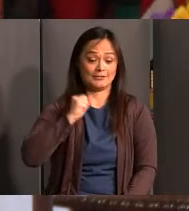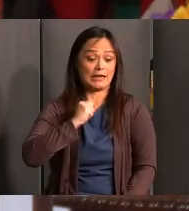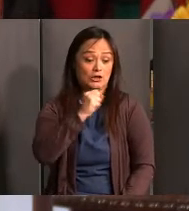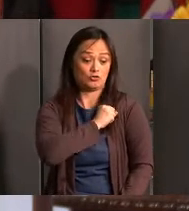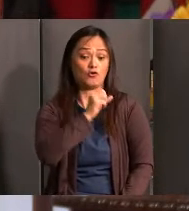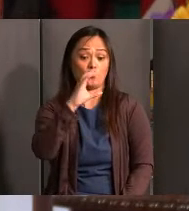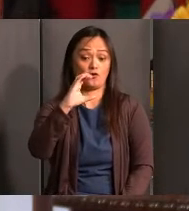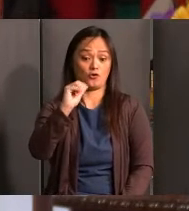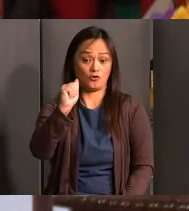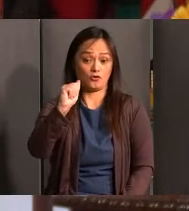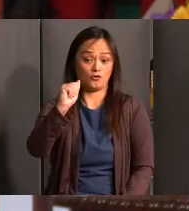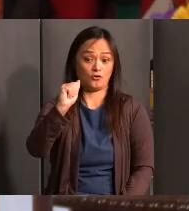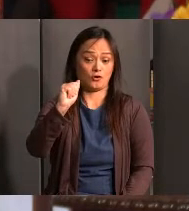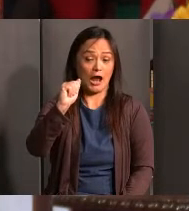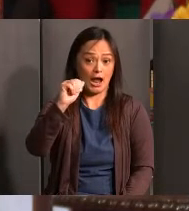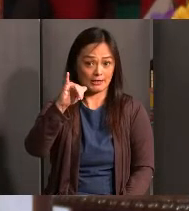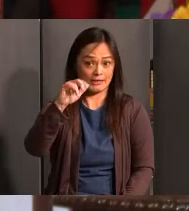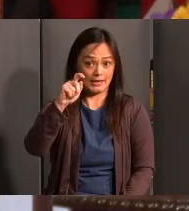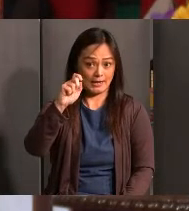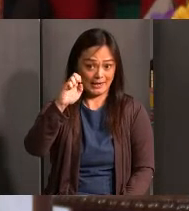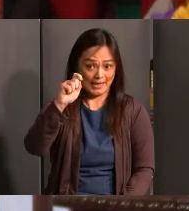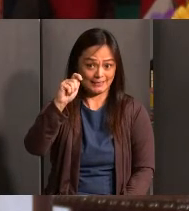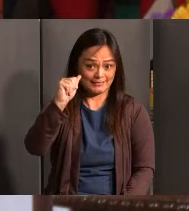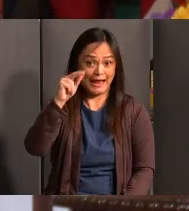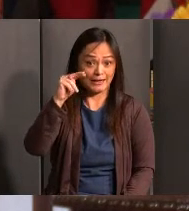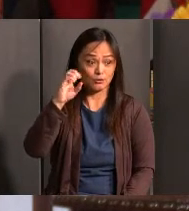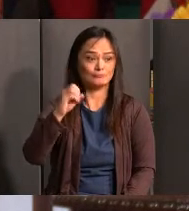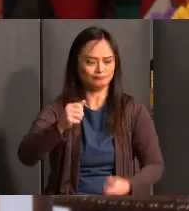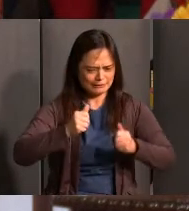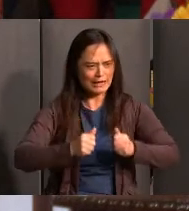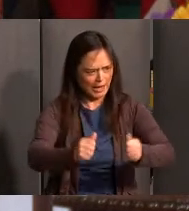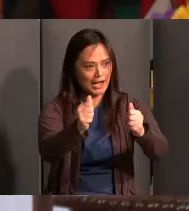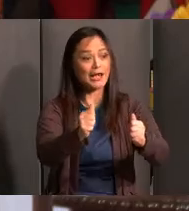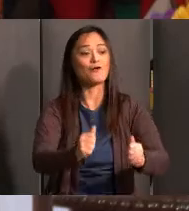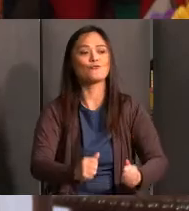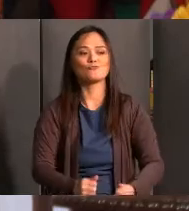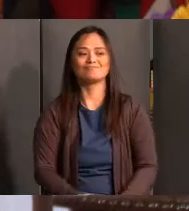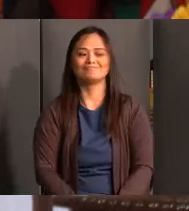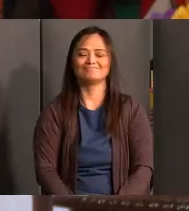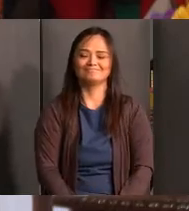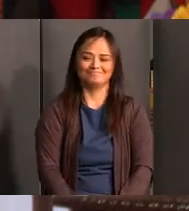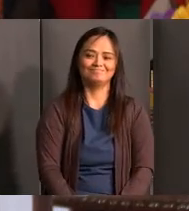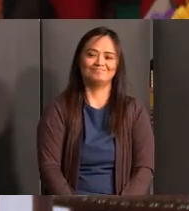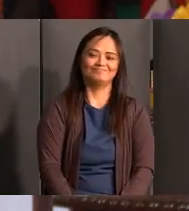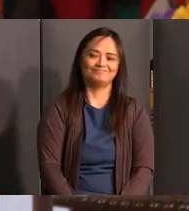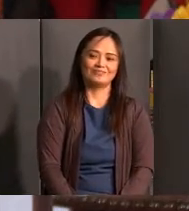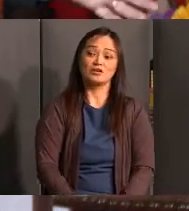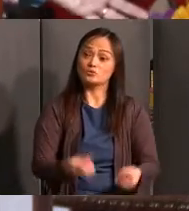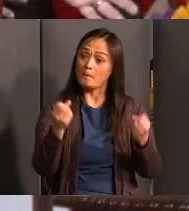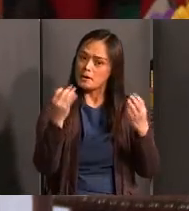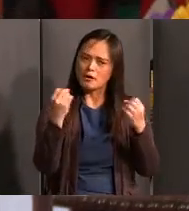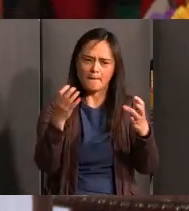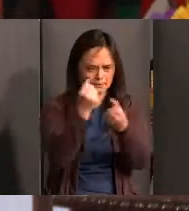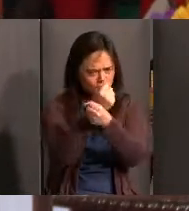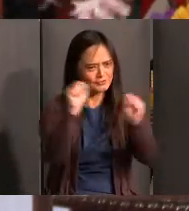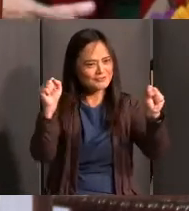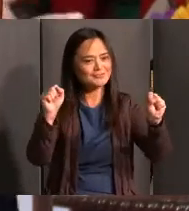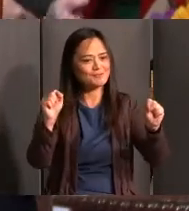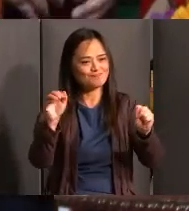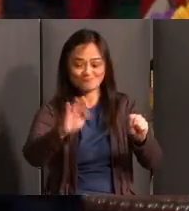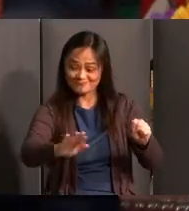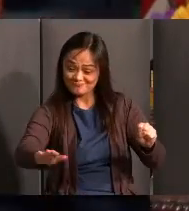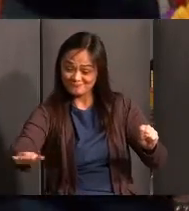We are a people zealous of action. Zealous of good